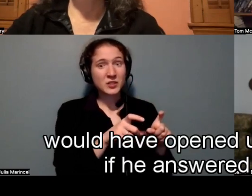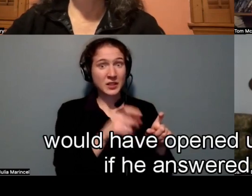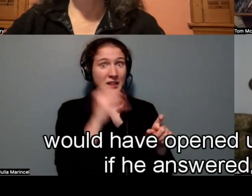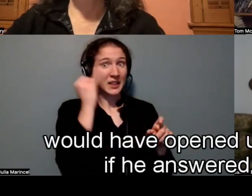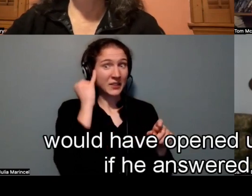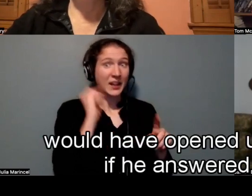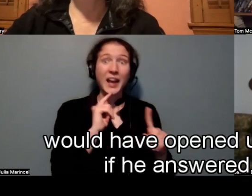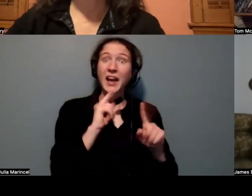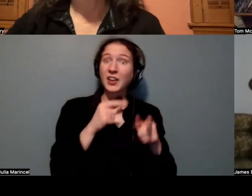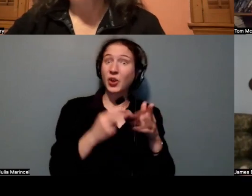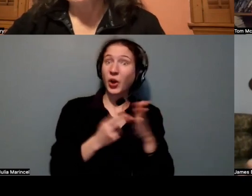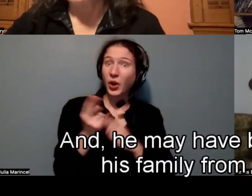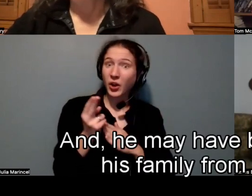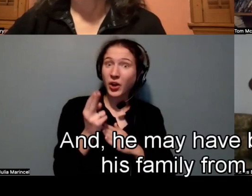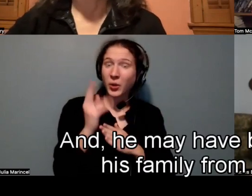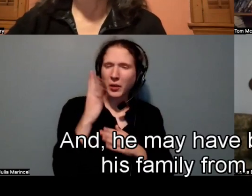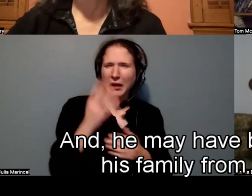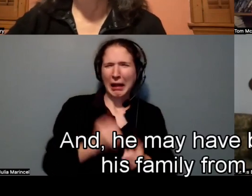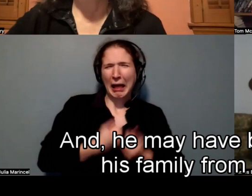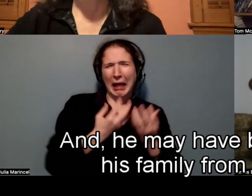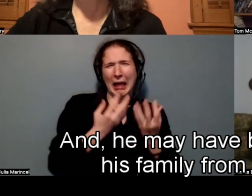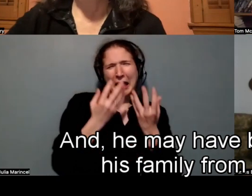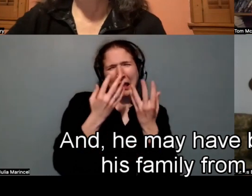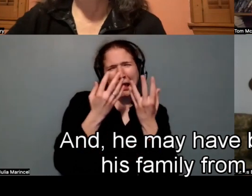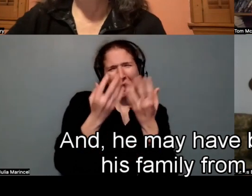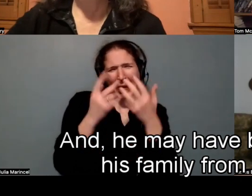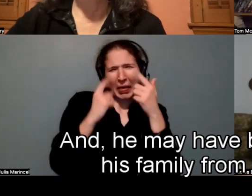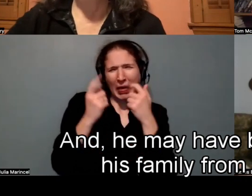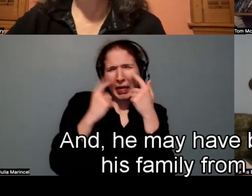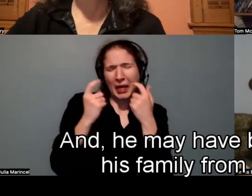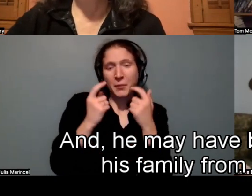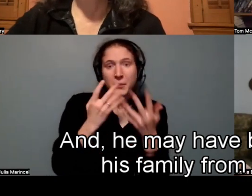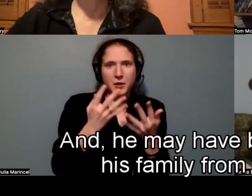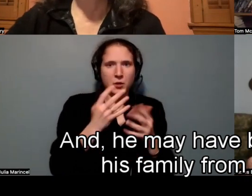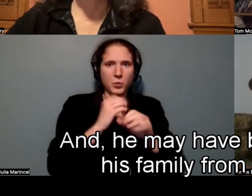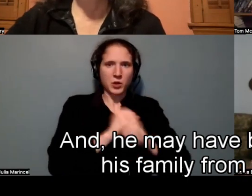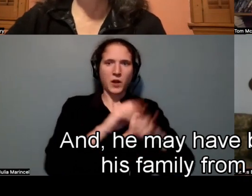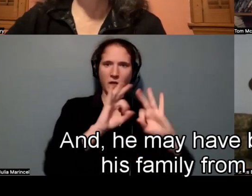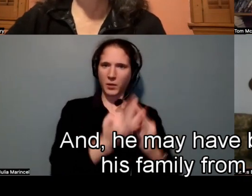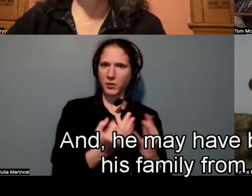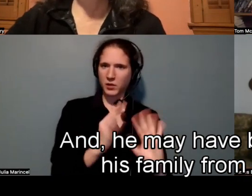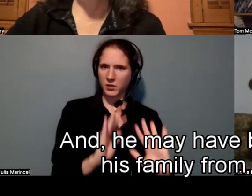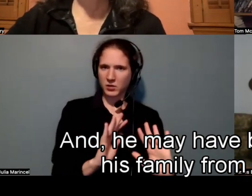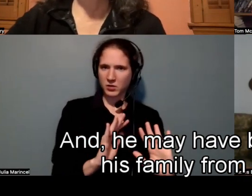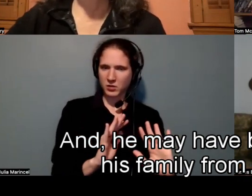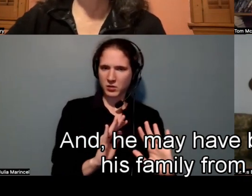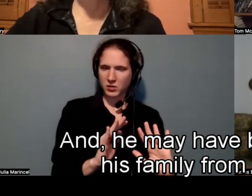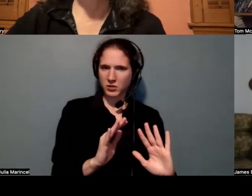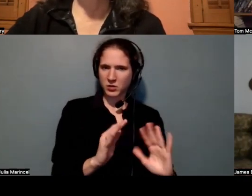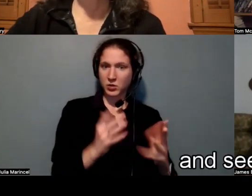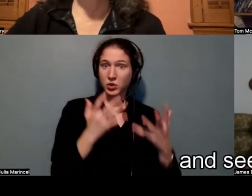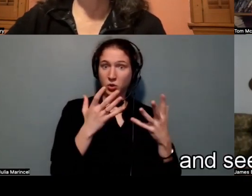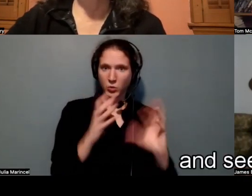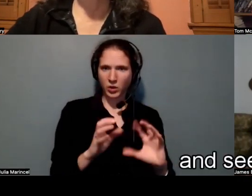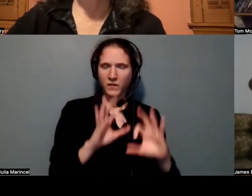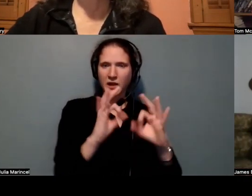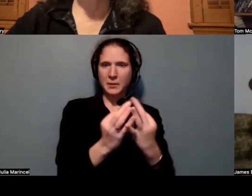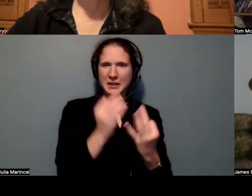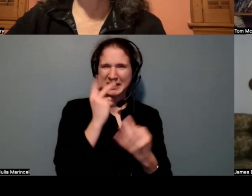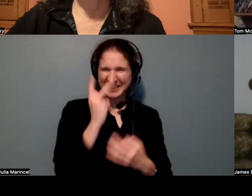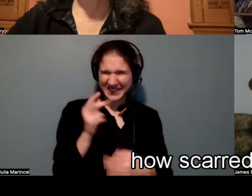it truthfully. And he may have been protecting his family from seeing him and